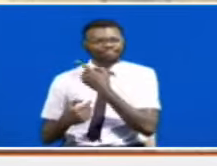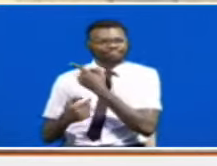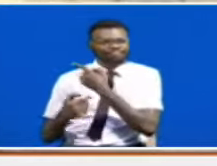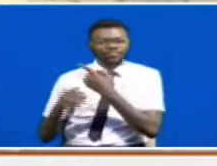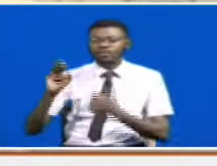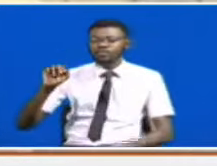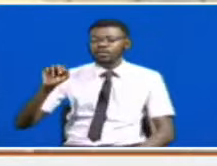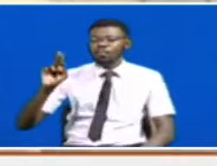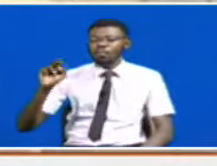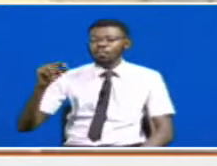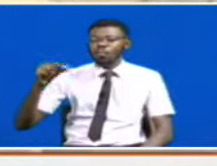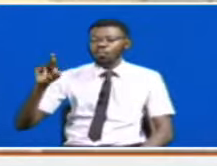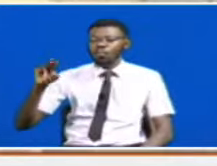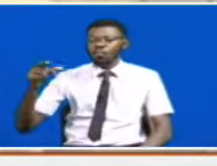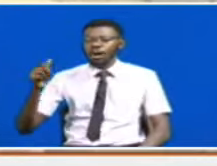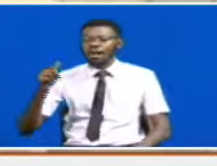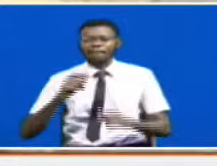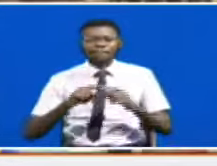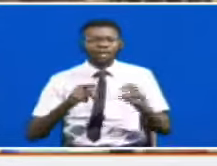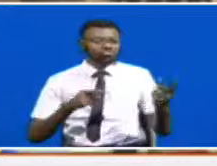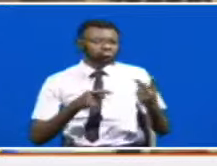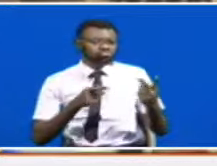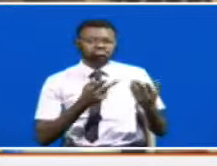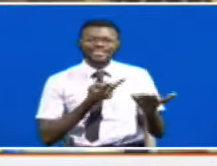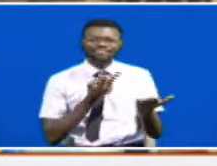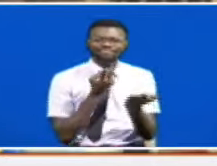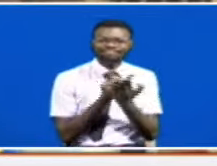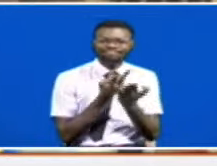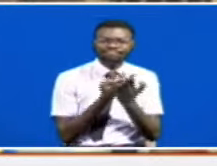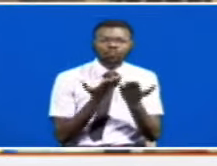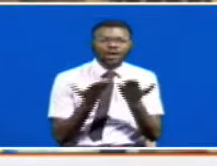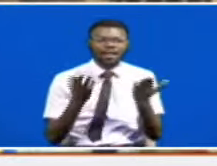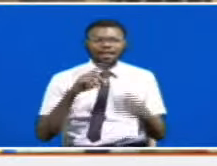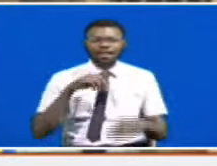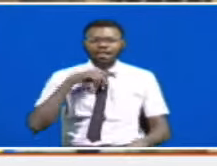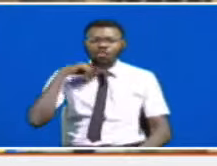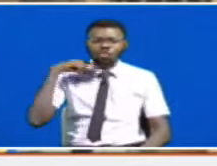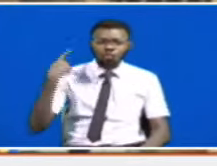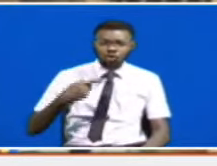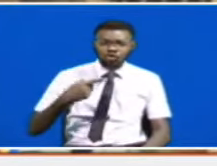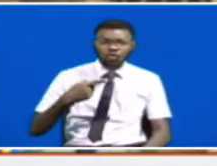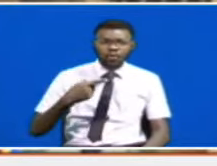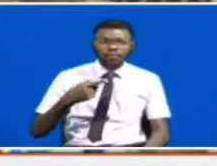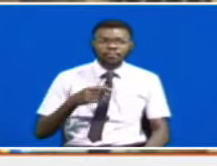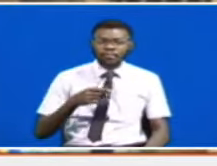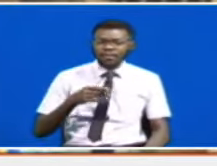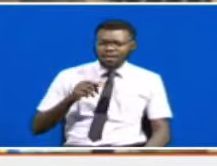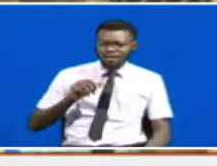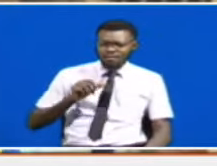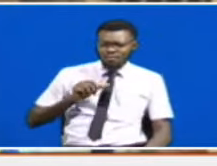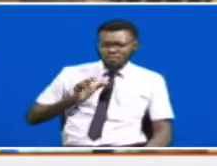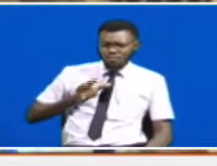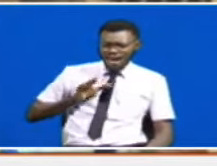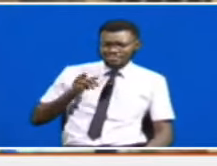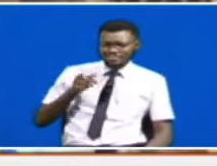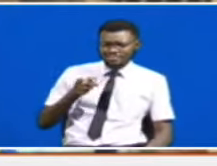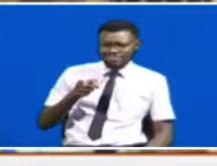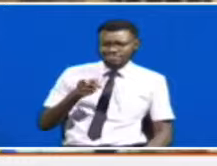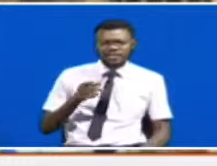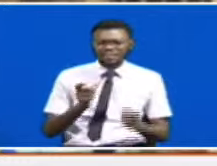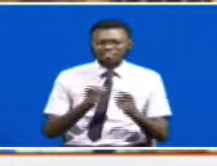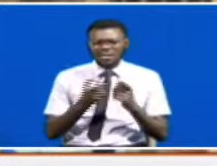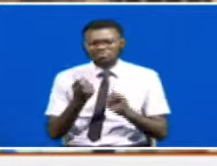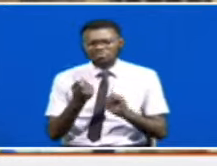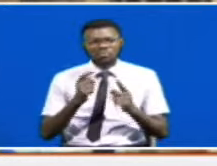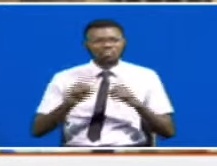at Dogoto hospital receiving treatment. Bibi aliumia kidogo, lakini kijana aliumia sana na amepelekwa PCA